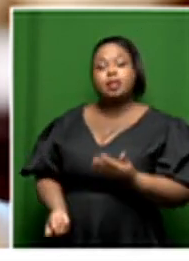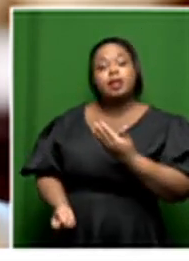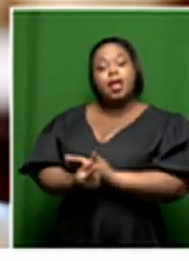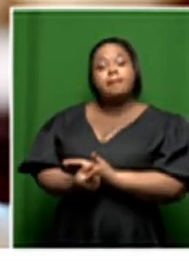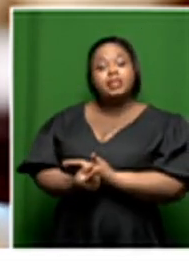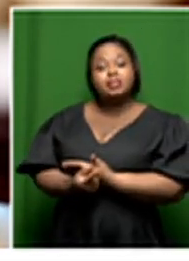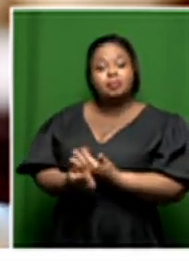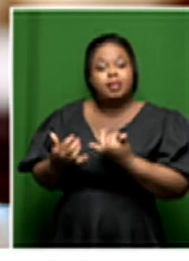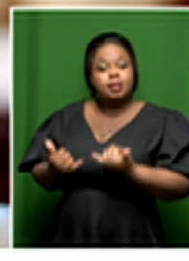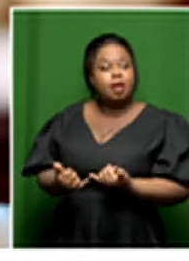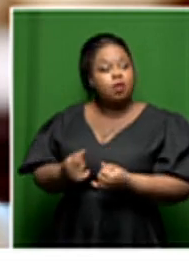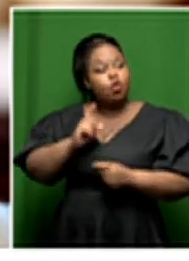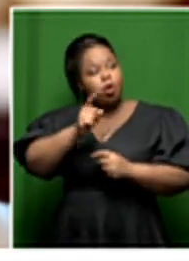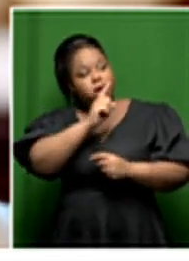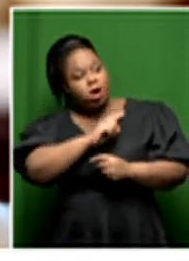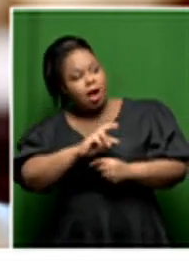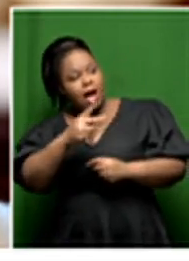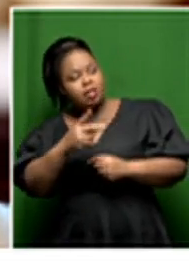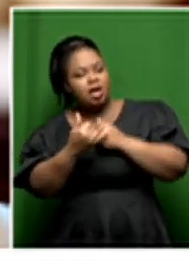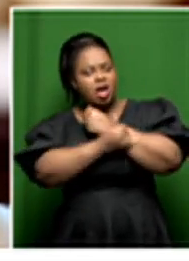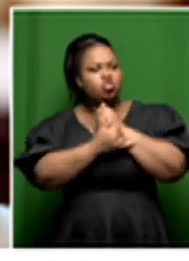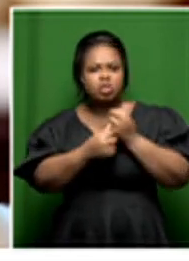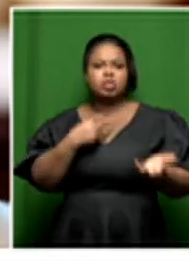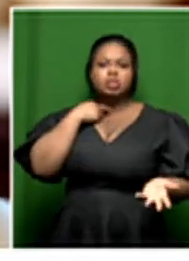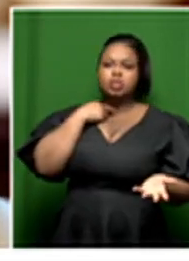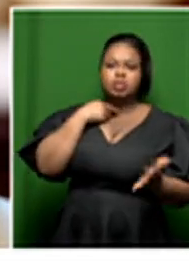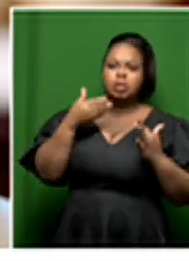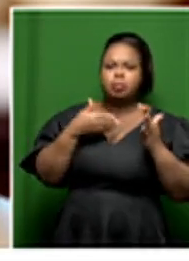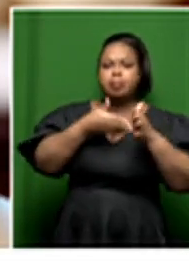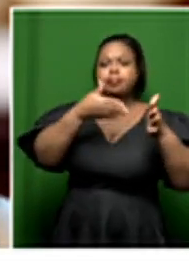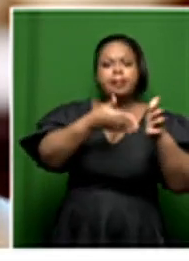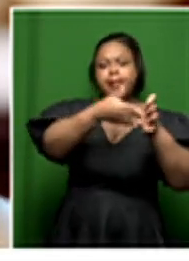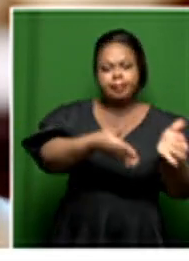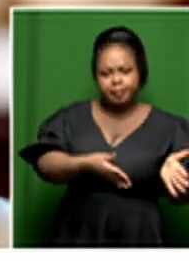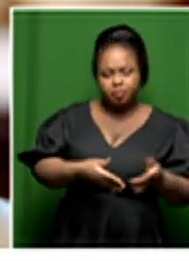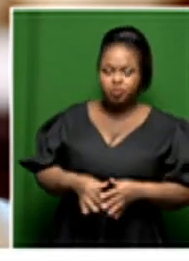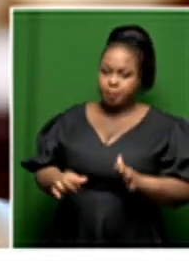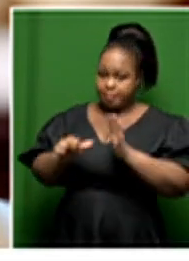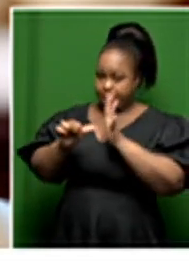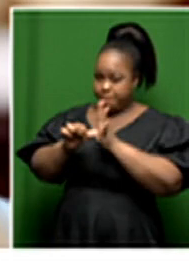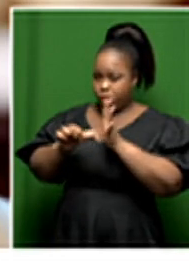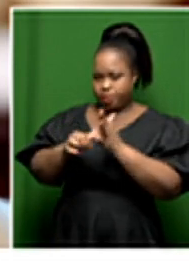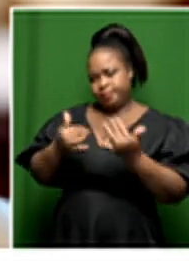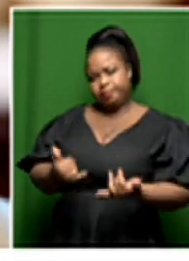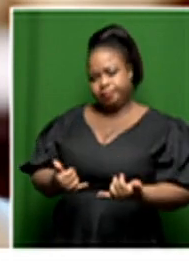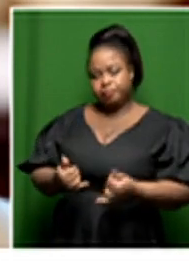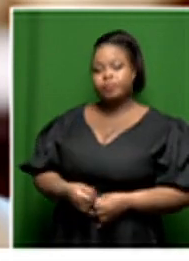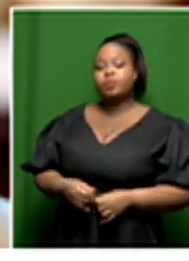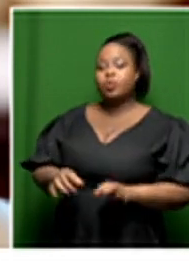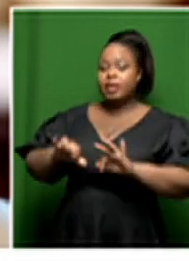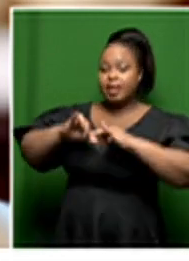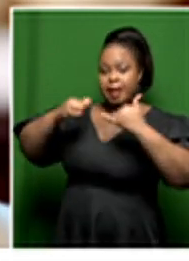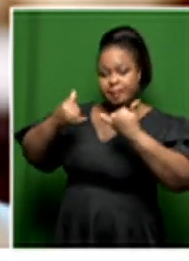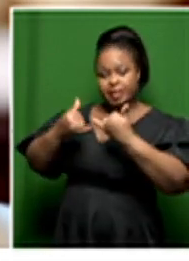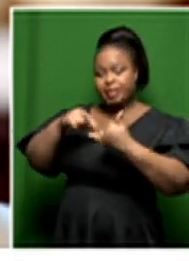the expense of a number of developing countries. So it is very significant that companies